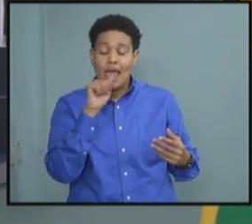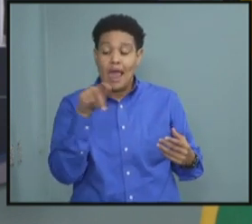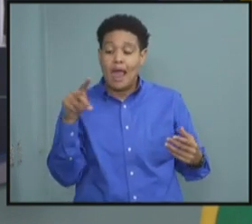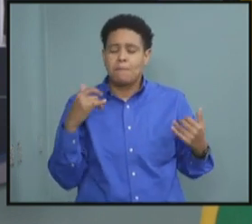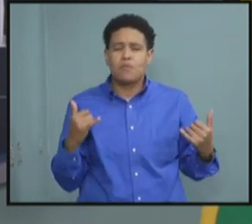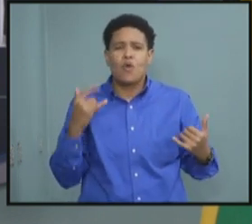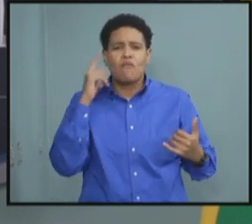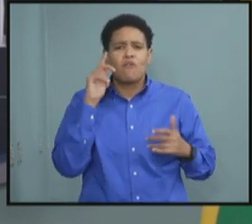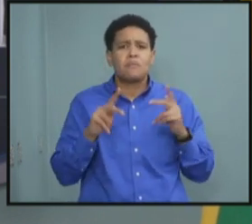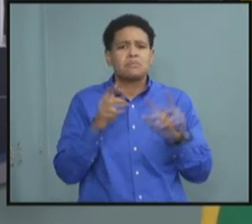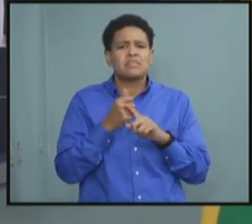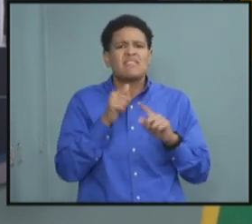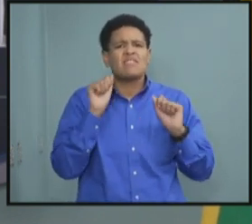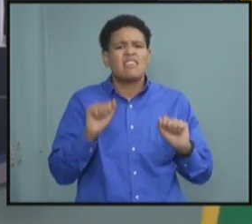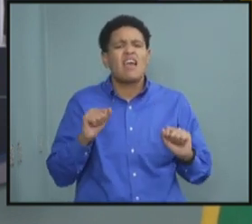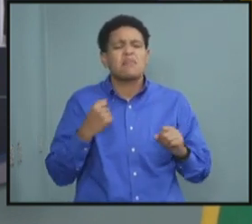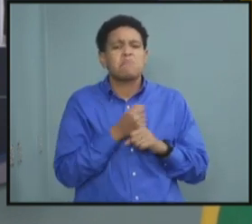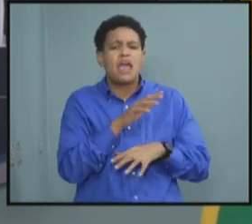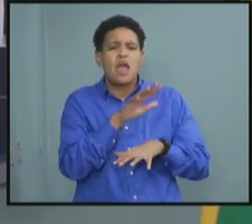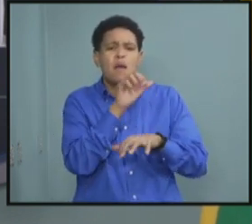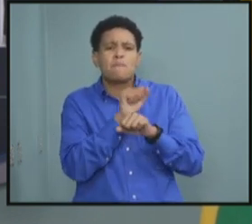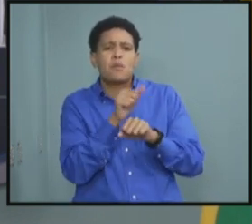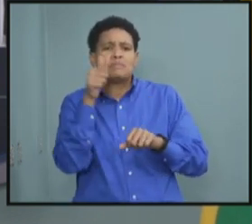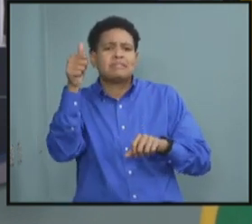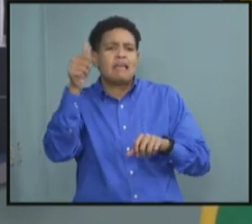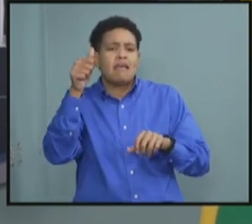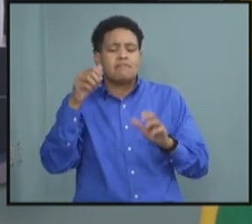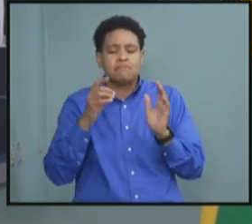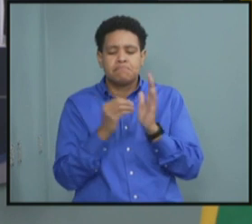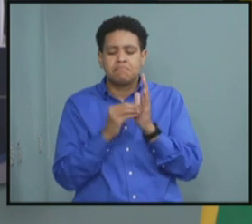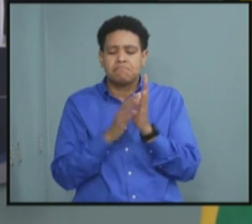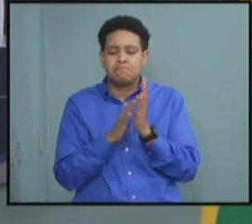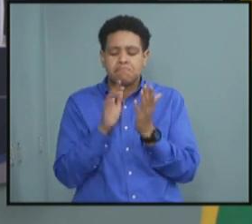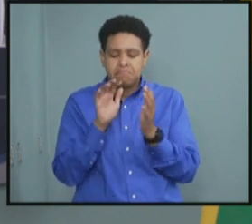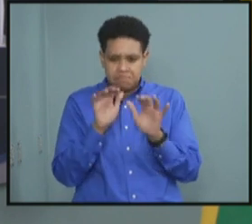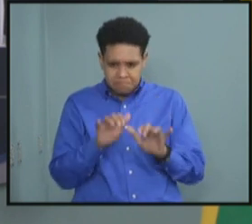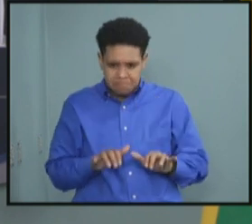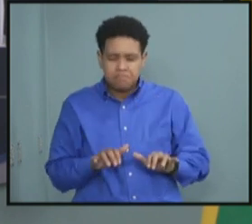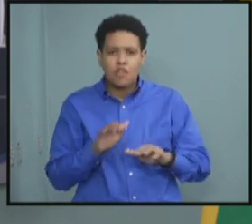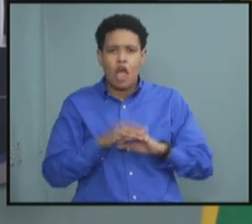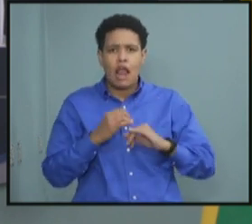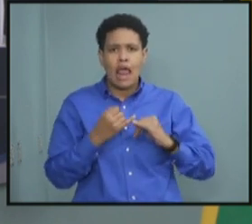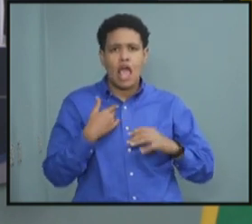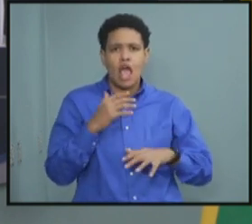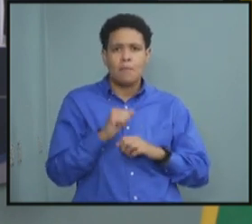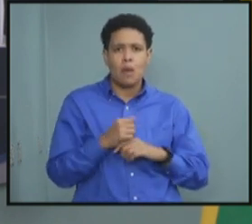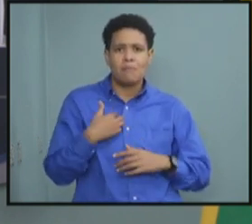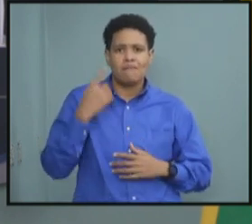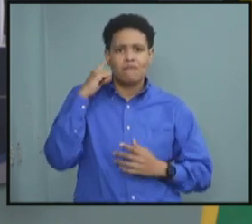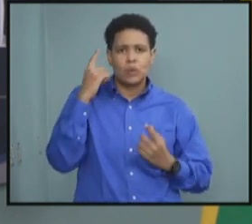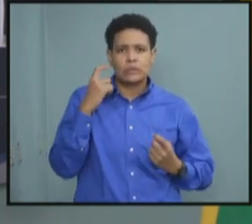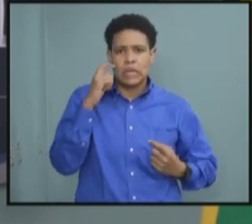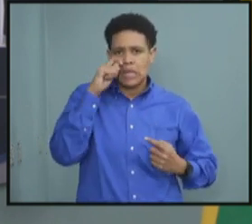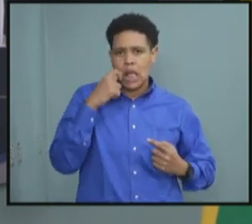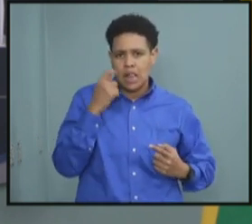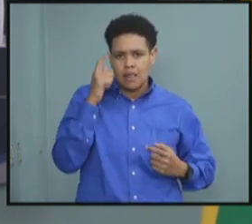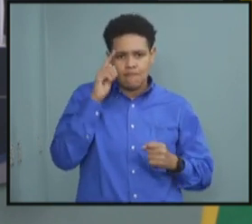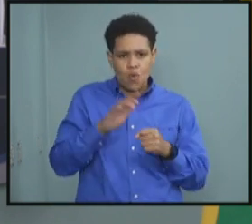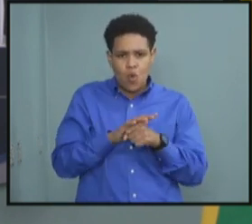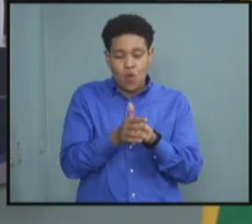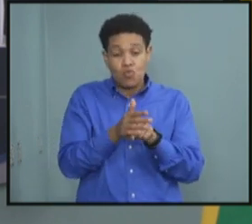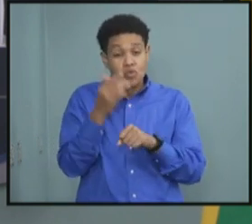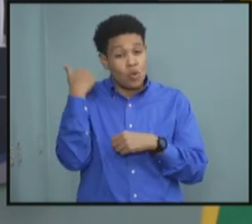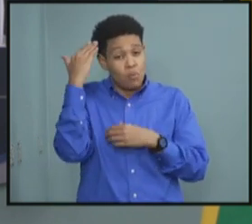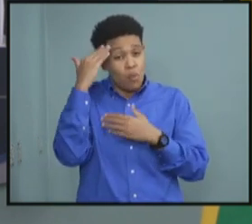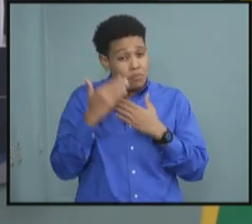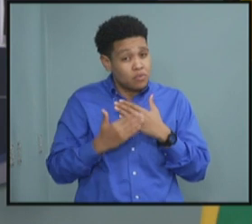for persons to be able to make the appointments themselves online. So I'm hoping that going forward, we will not